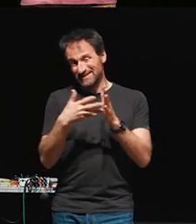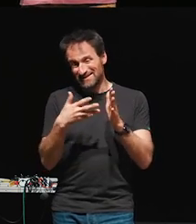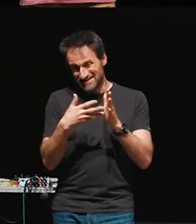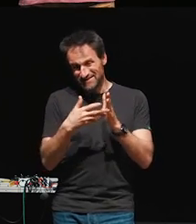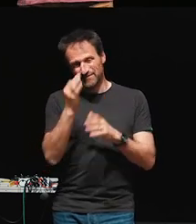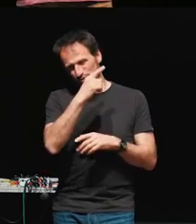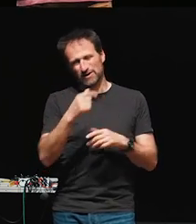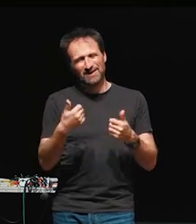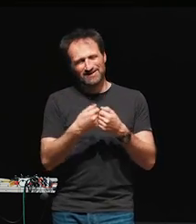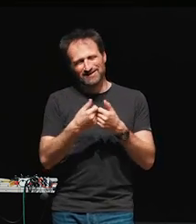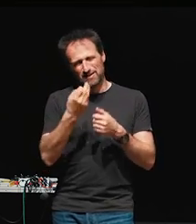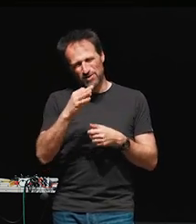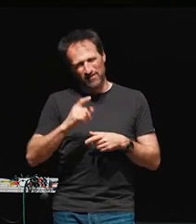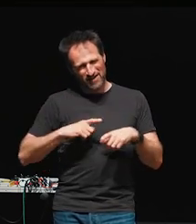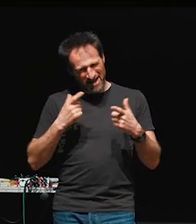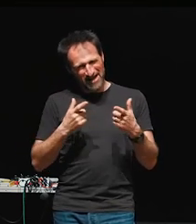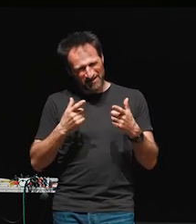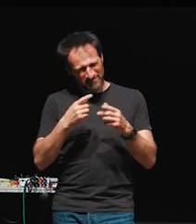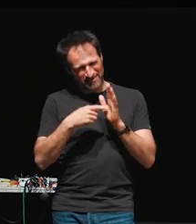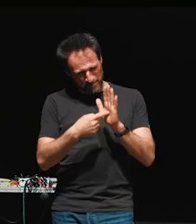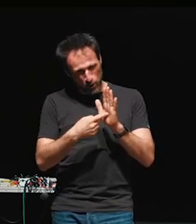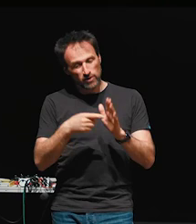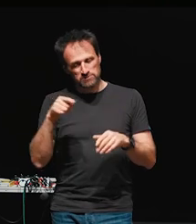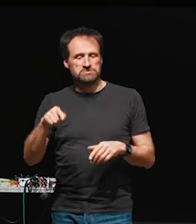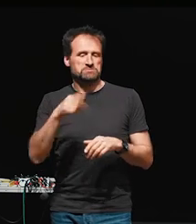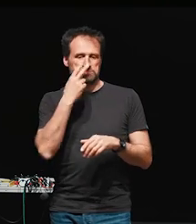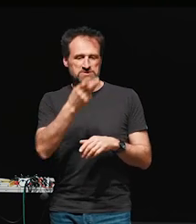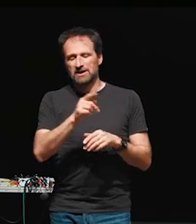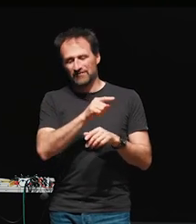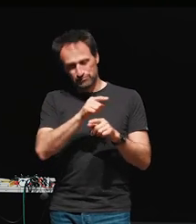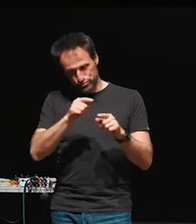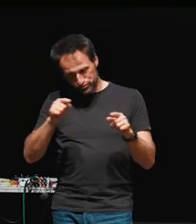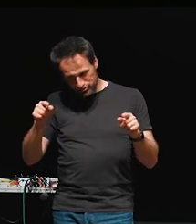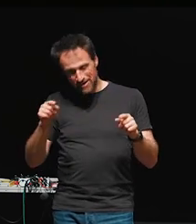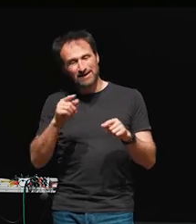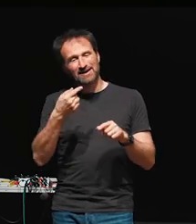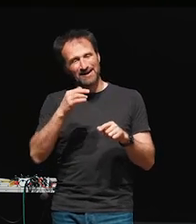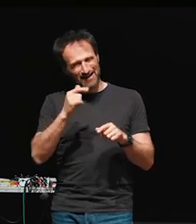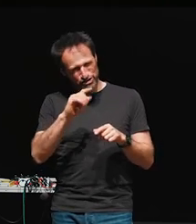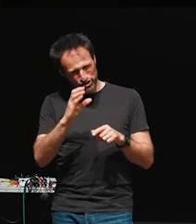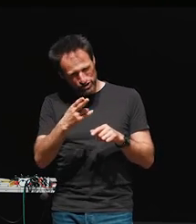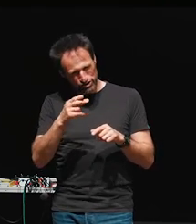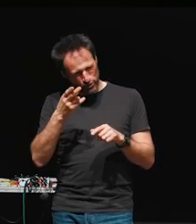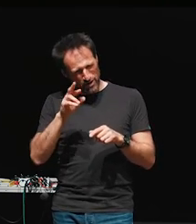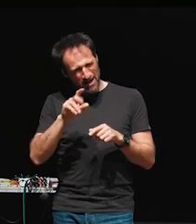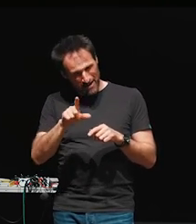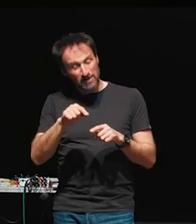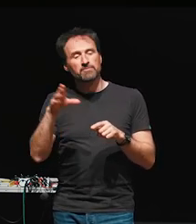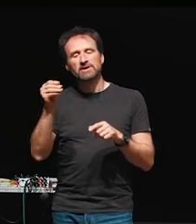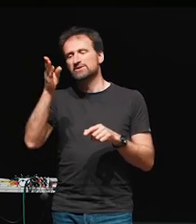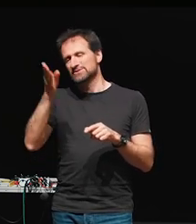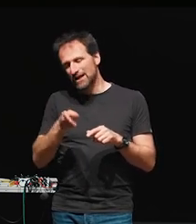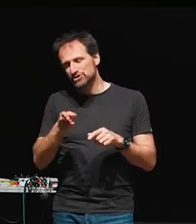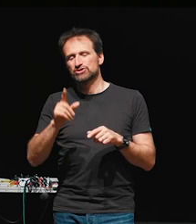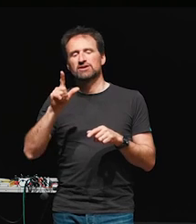Life demo at the same glitch URL and then just add /tests at the end of it. So just apply the patterns that we've talked about so